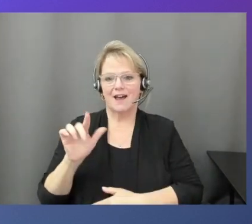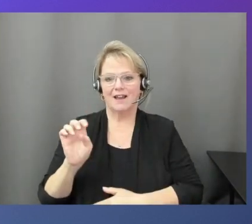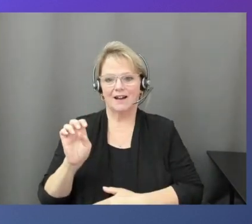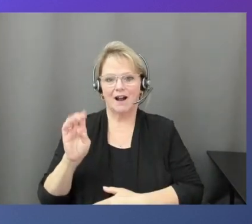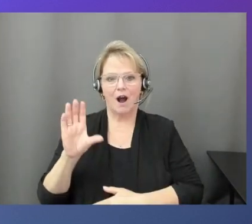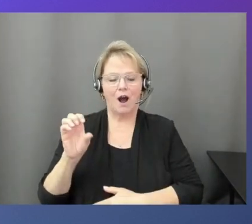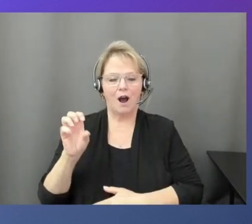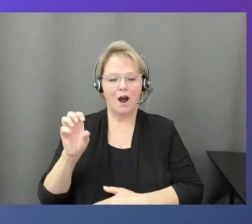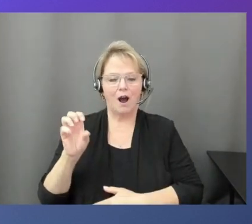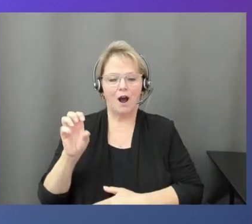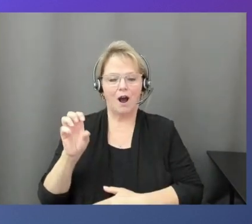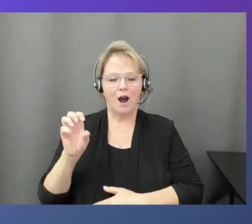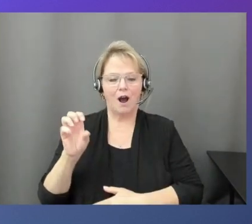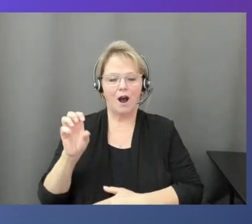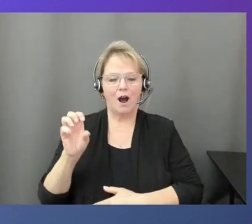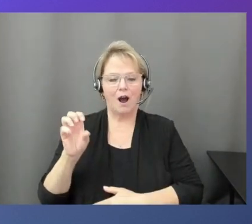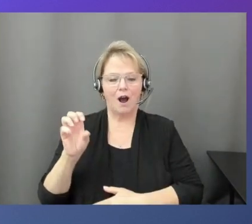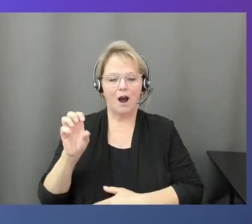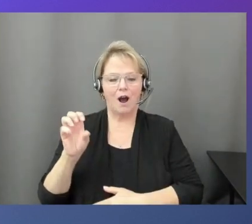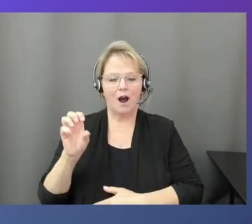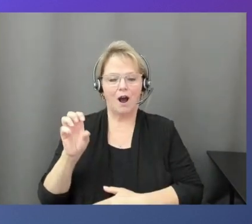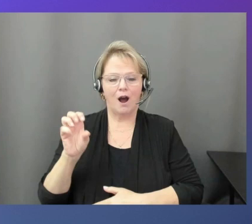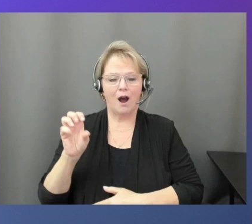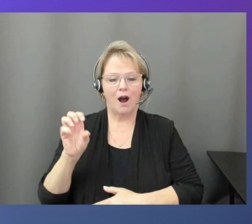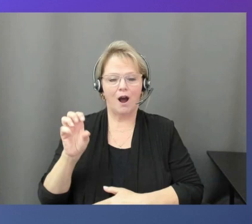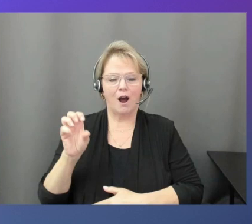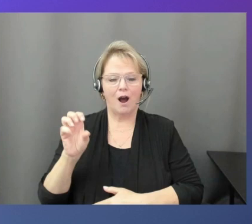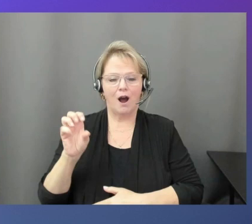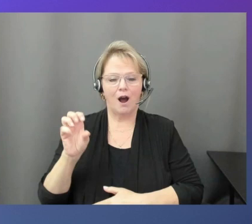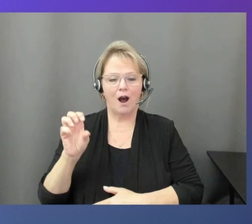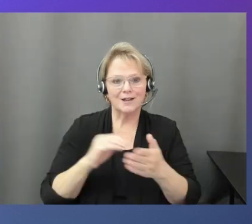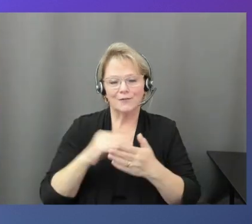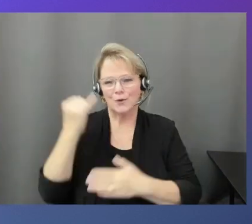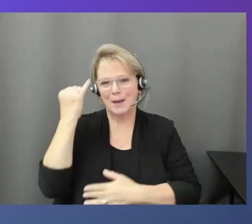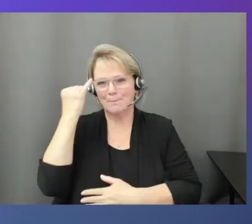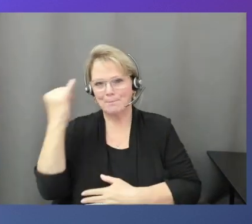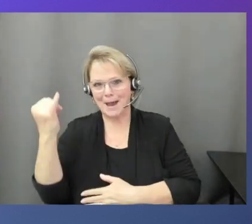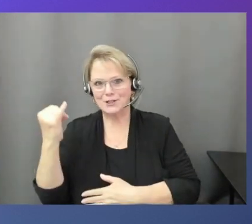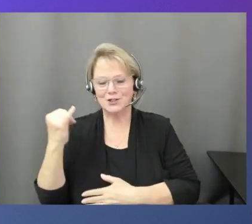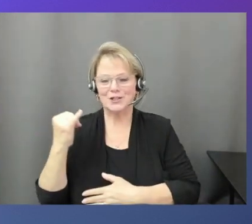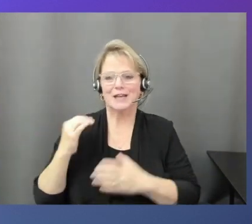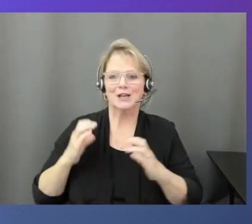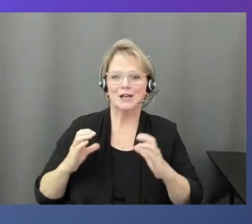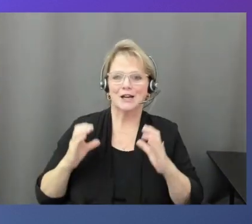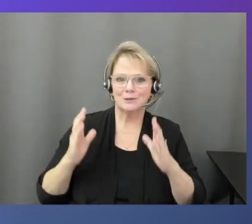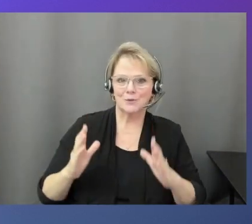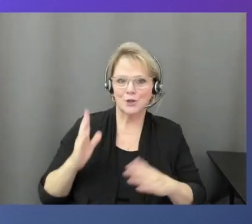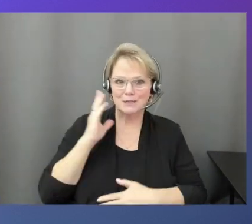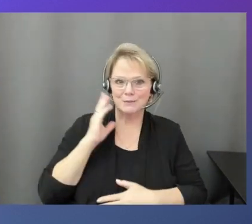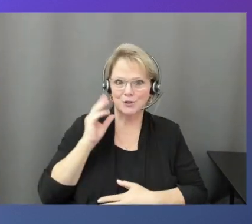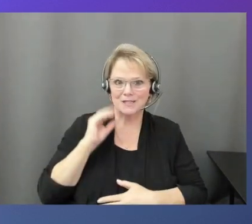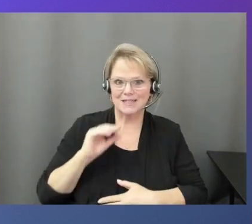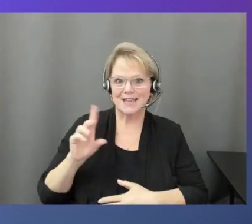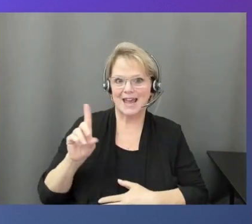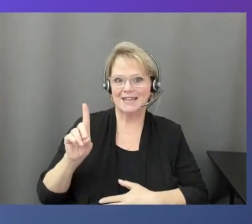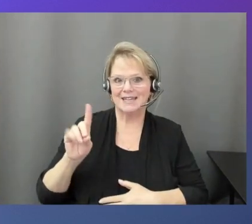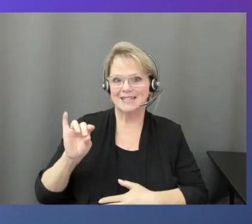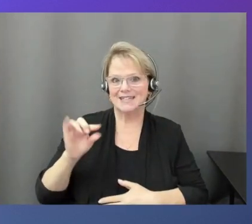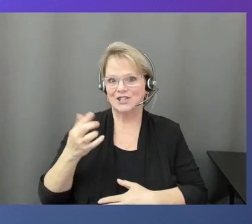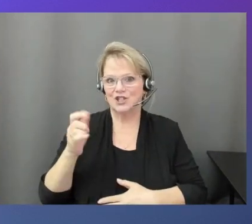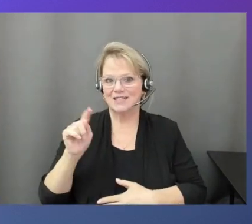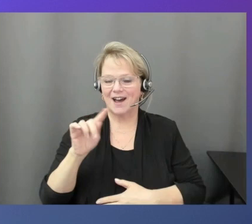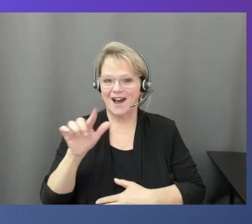opportunities around transforming their business, reimagining consumer experiences, and digitizing industries. And what that means for us today is I have